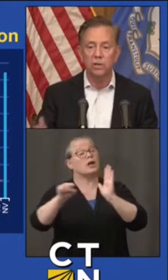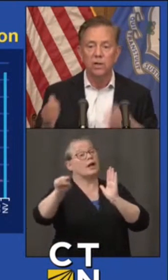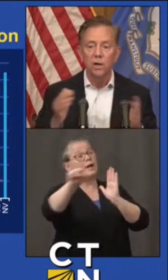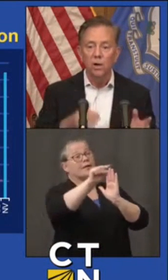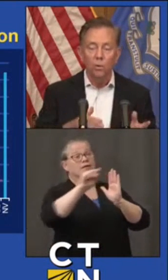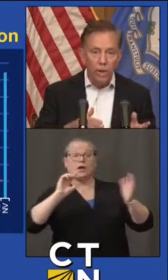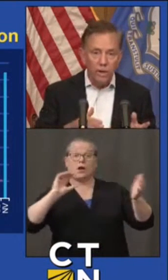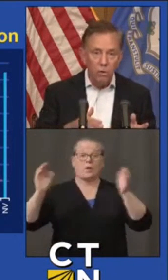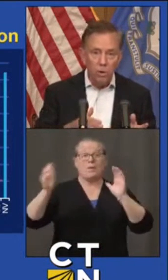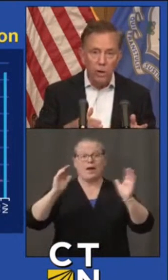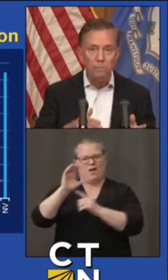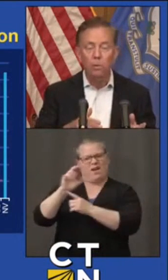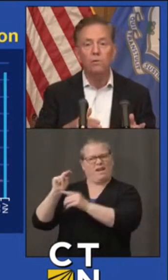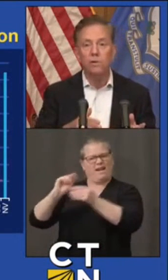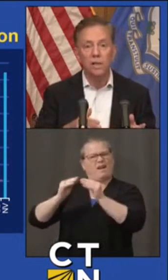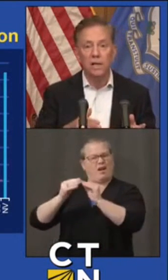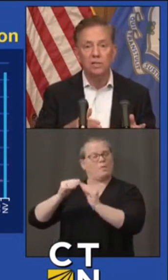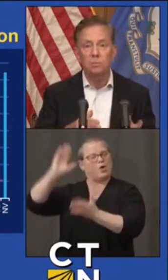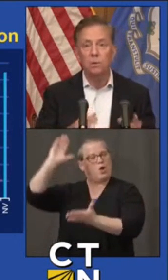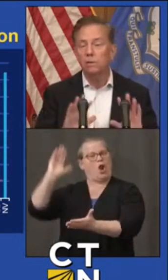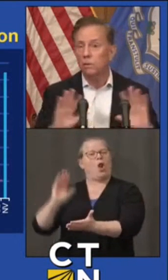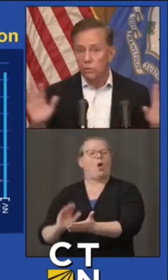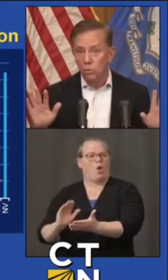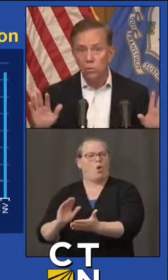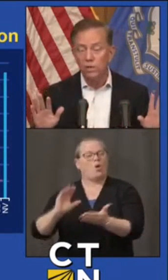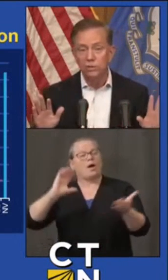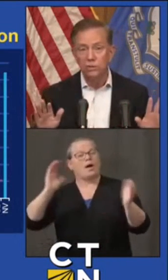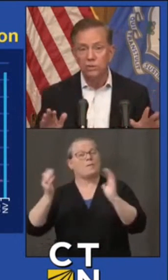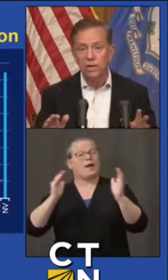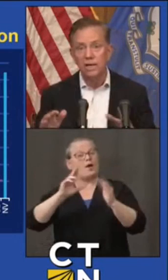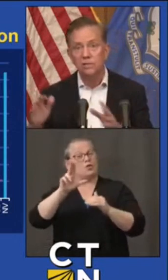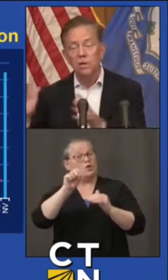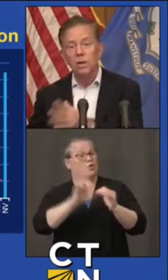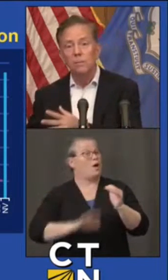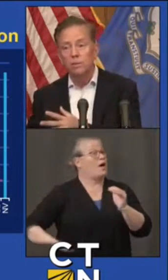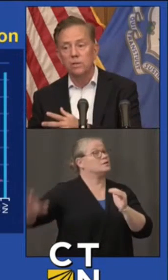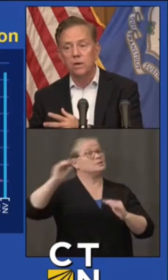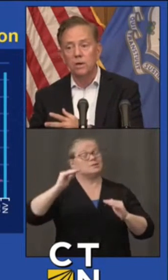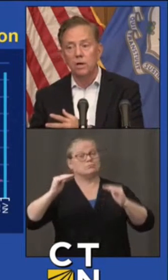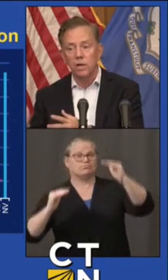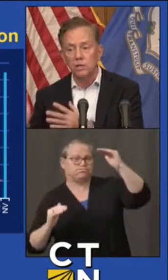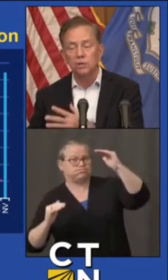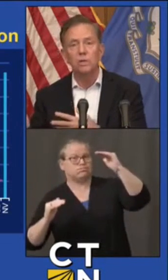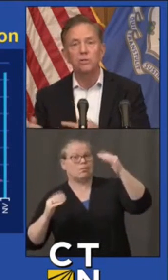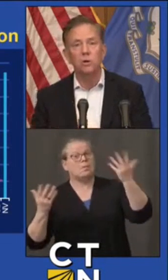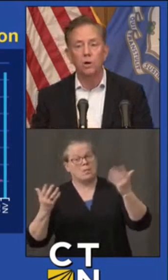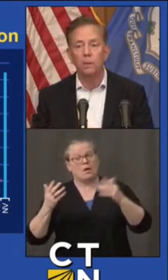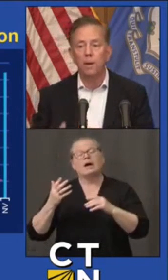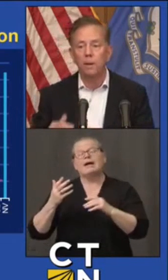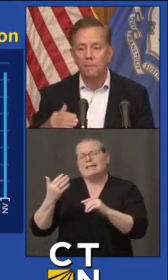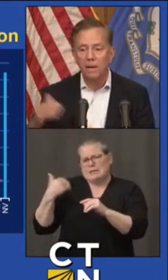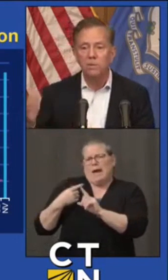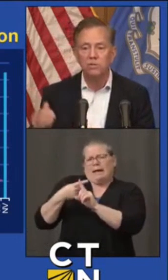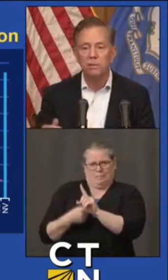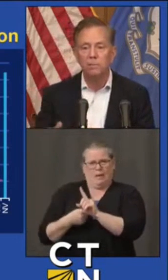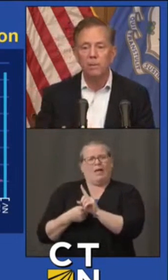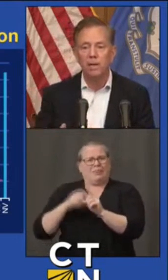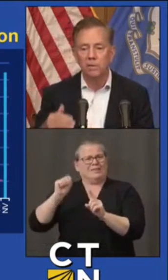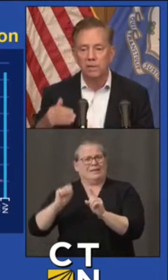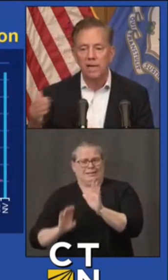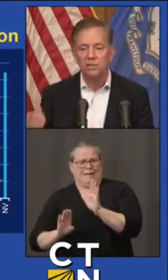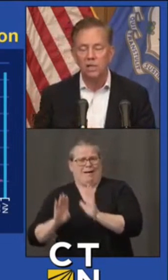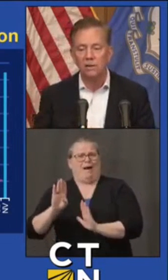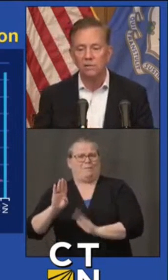country. We've gone up over the last month, no questions asked, but our country has gone up by about the same